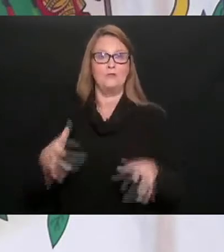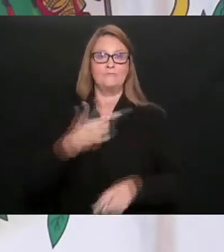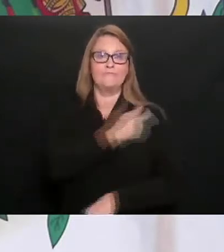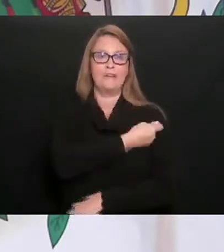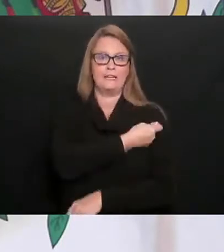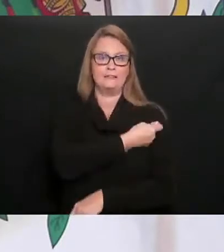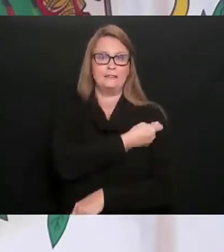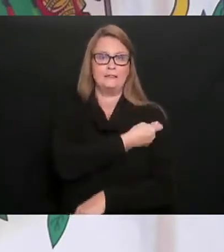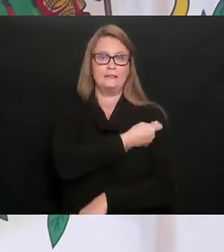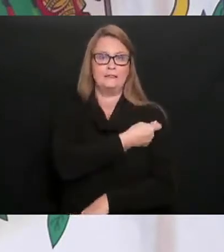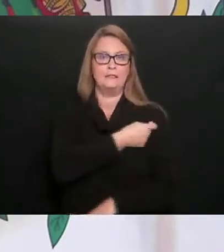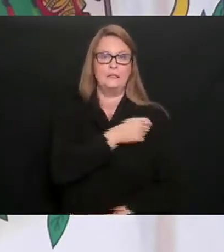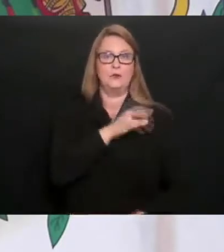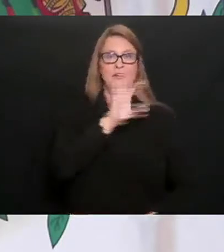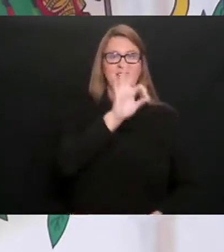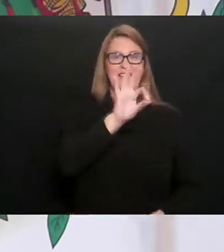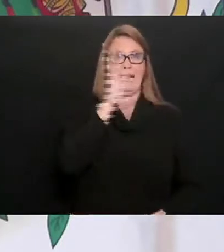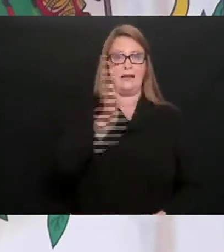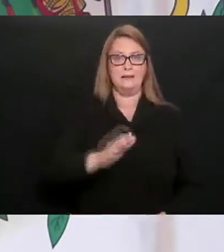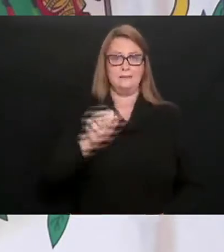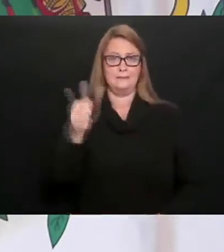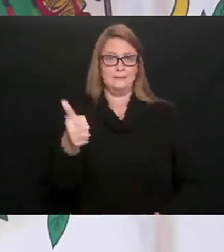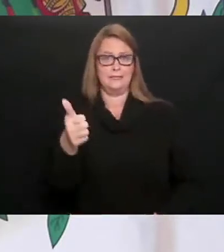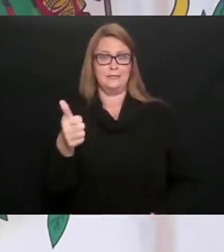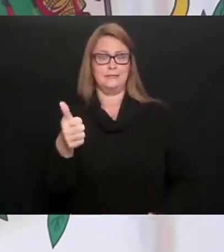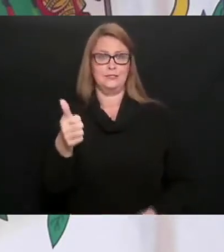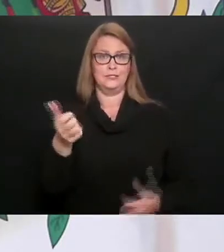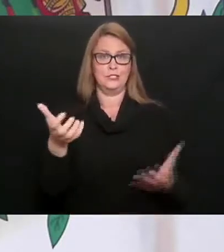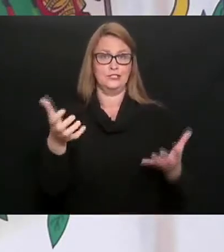You got a 9 out of 10 chance